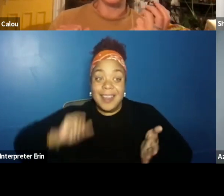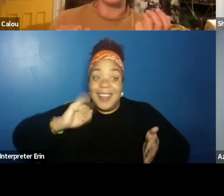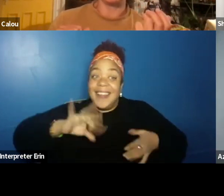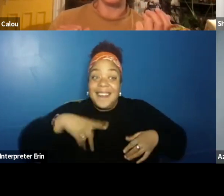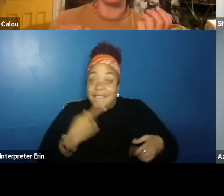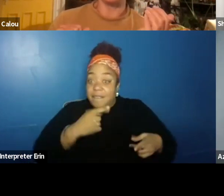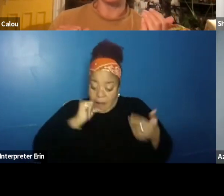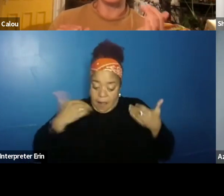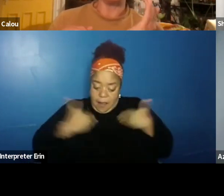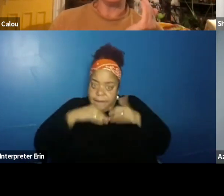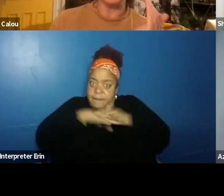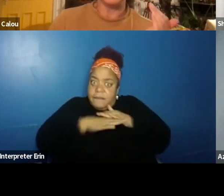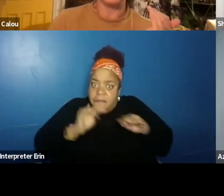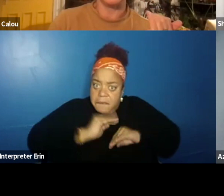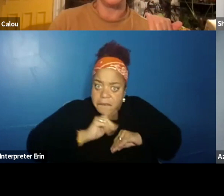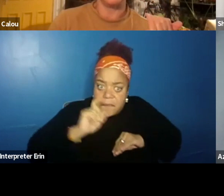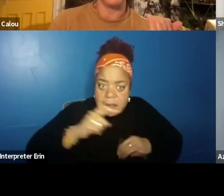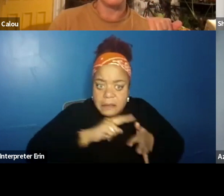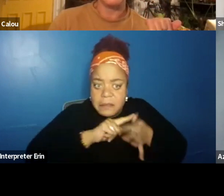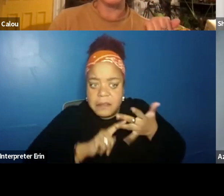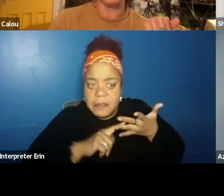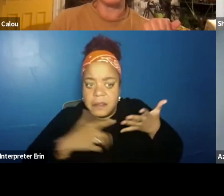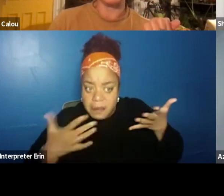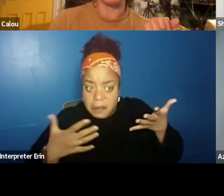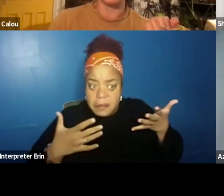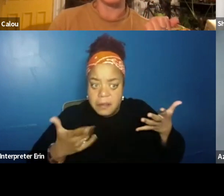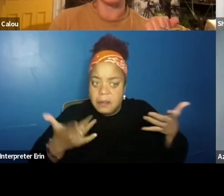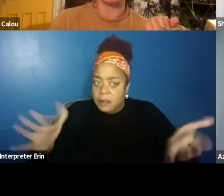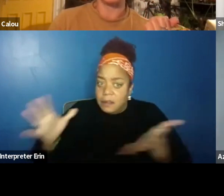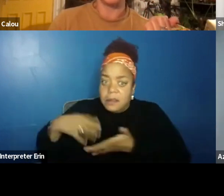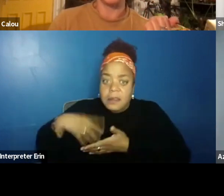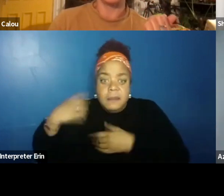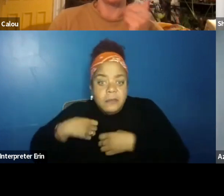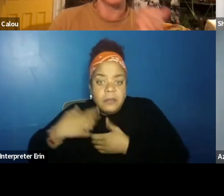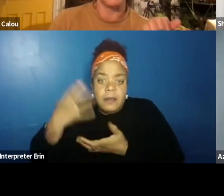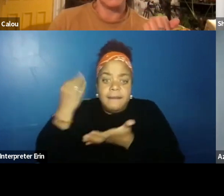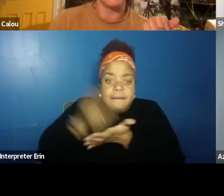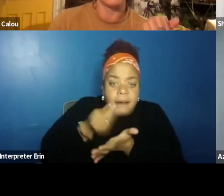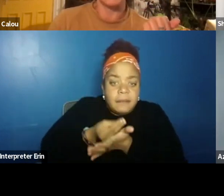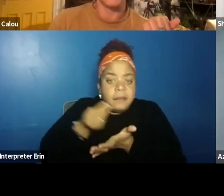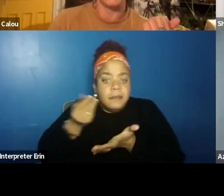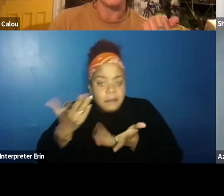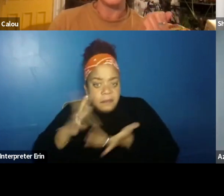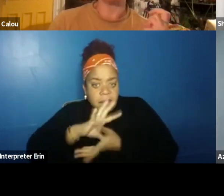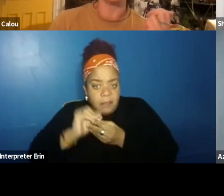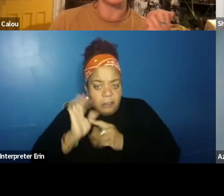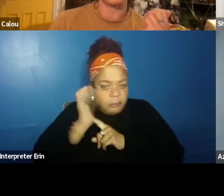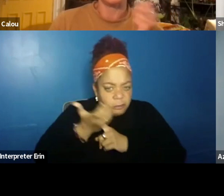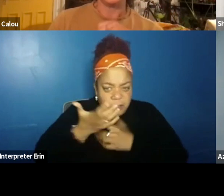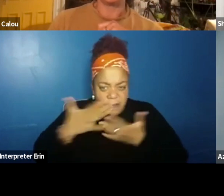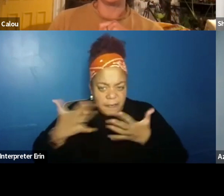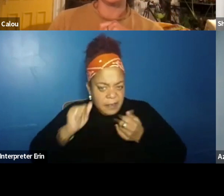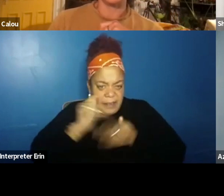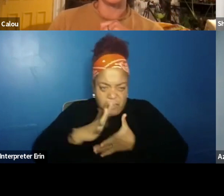spiritually, financially, emotionally, and they've needed to ignore and deny that response is normal in order to be able to subjugate and treat